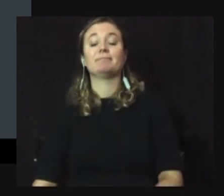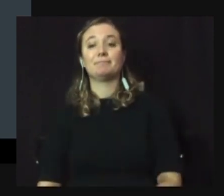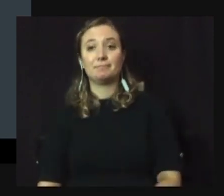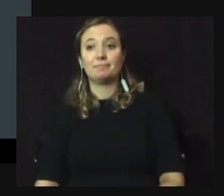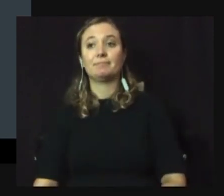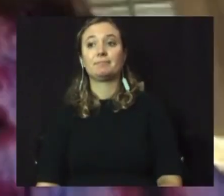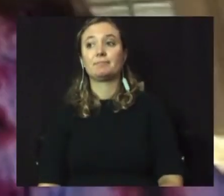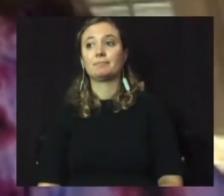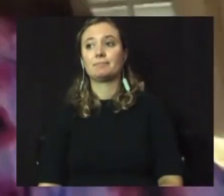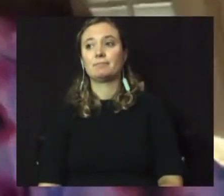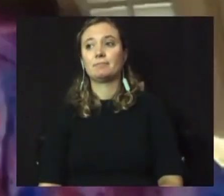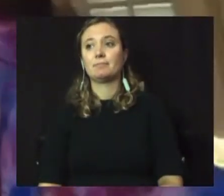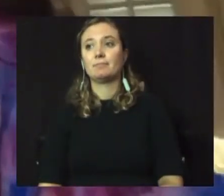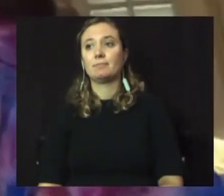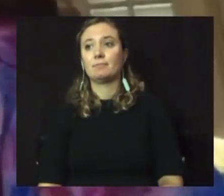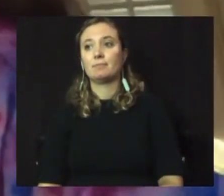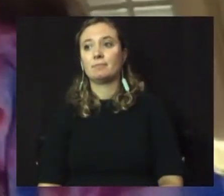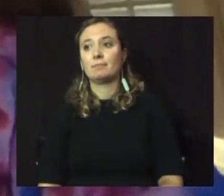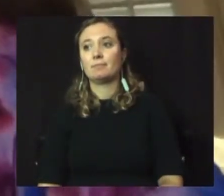I don't know if I just